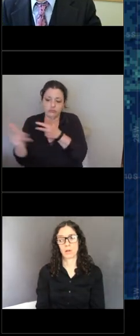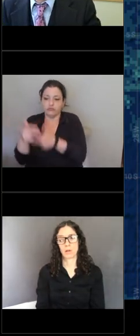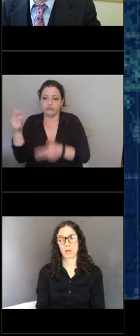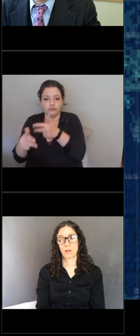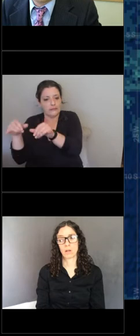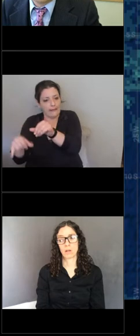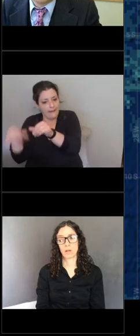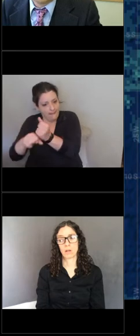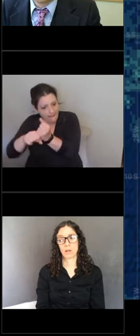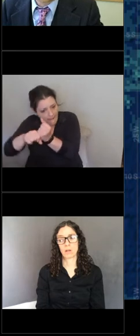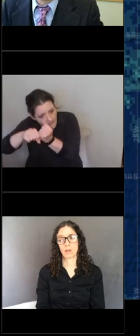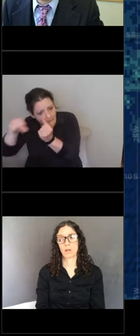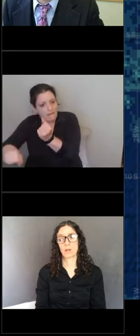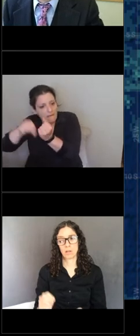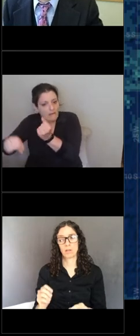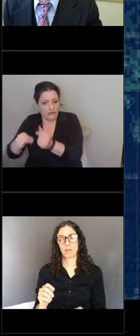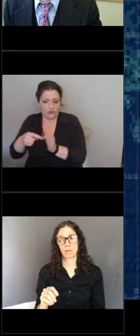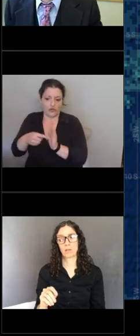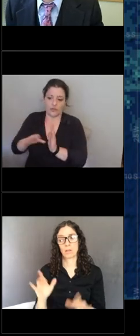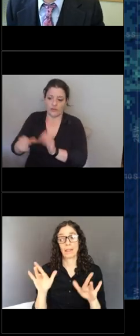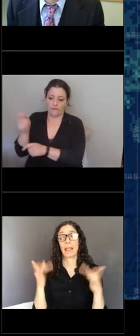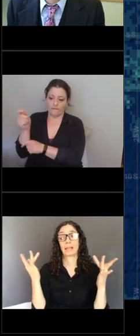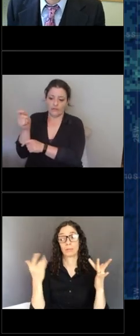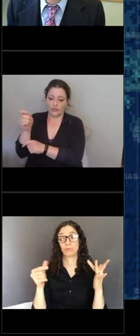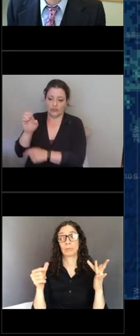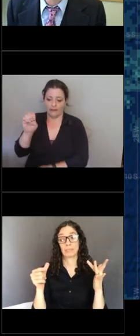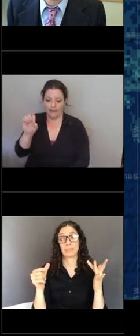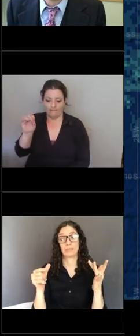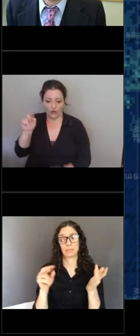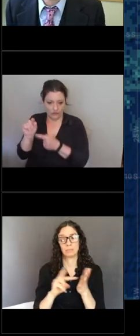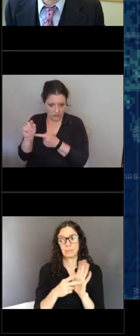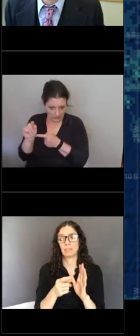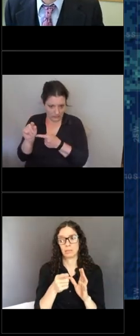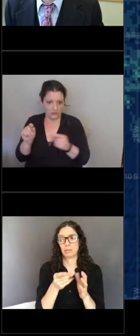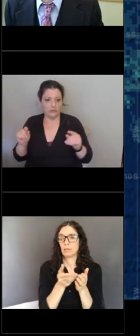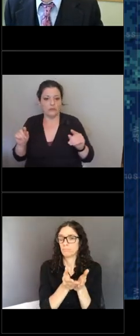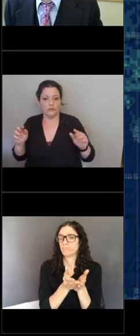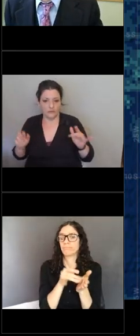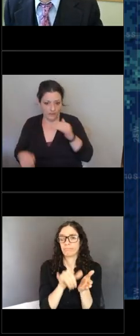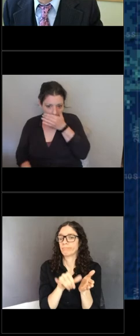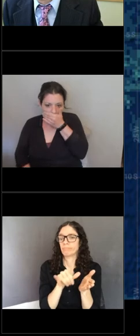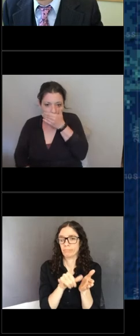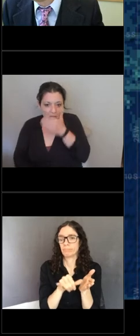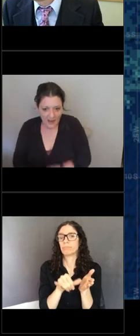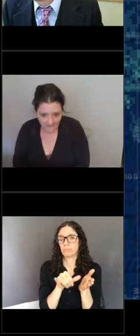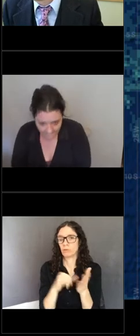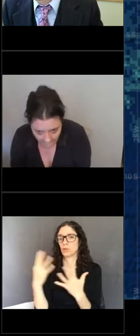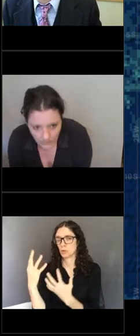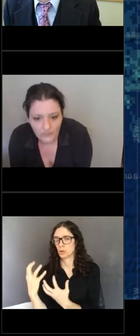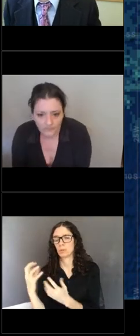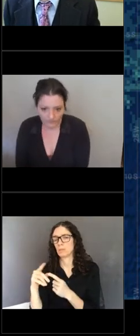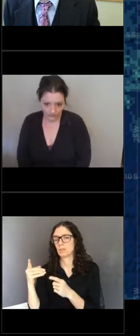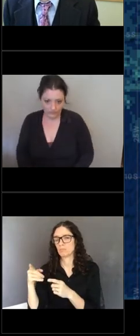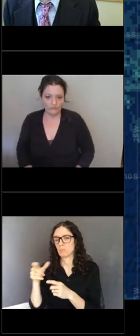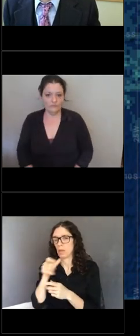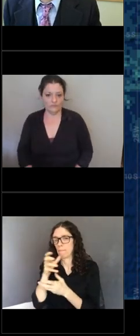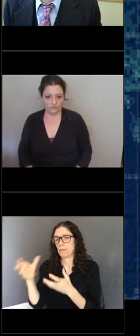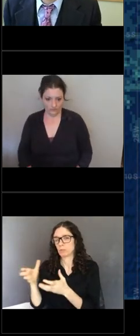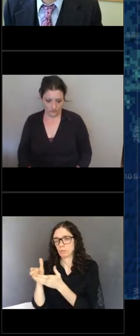and visual proof of the effectiveness of MPAs at least giving marine life breathing